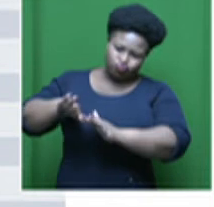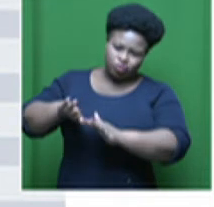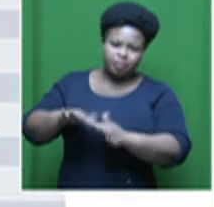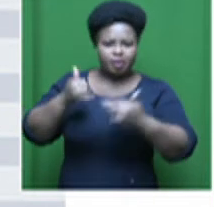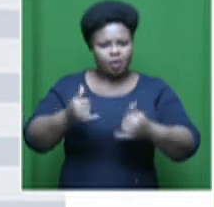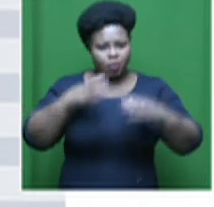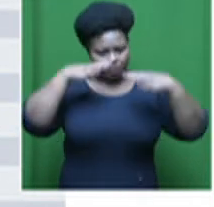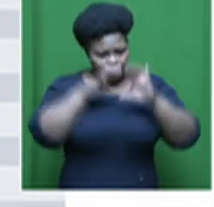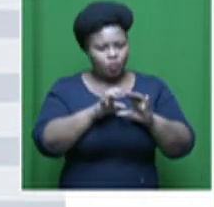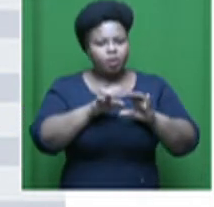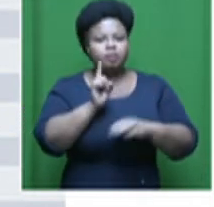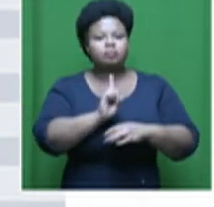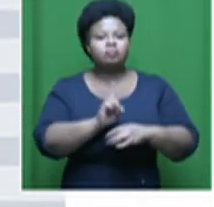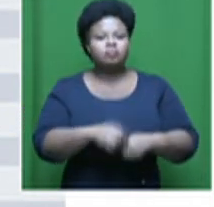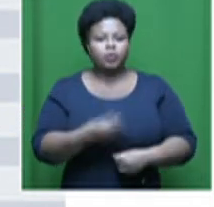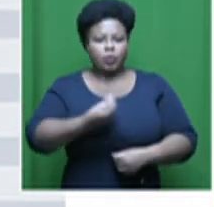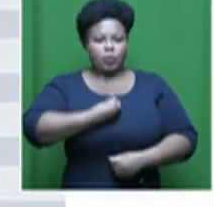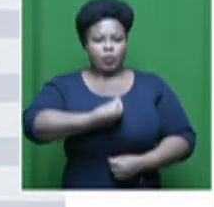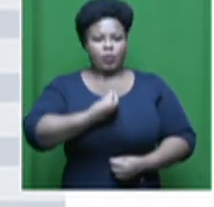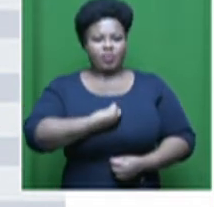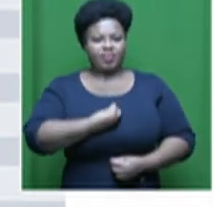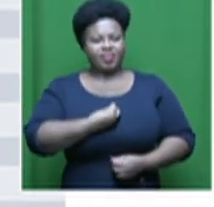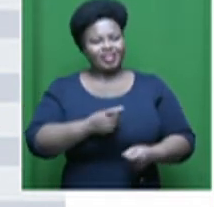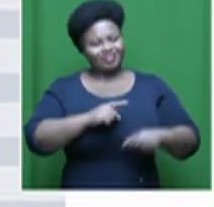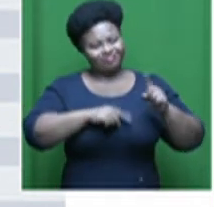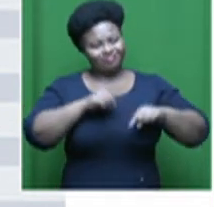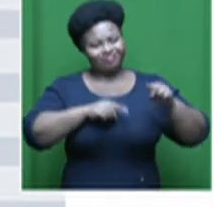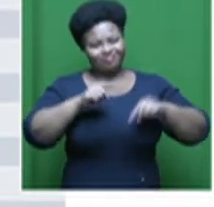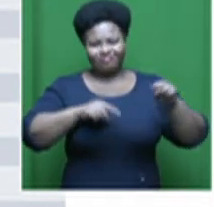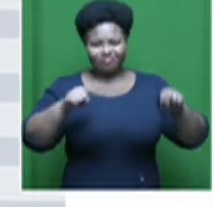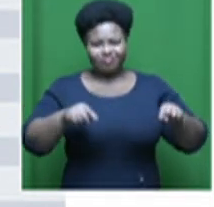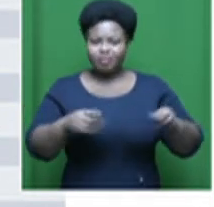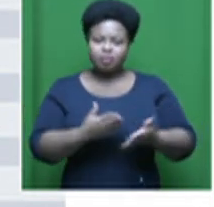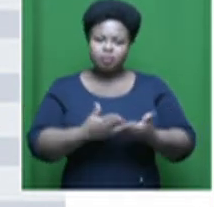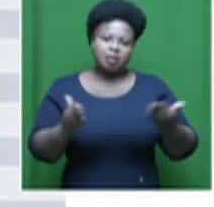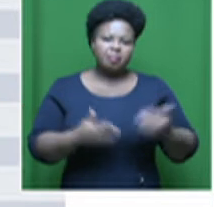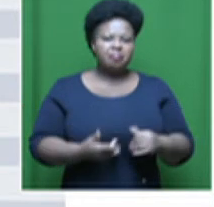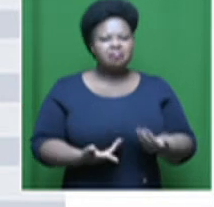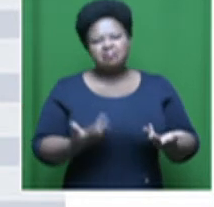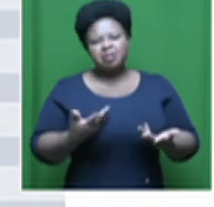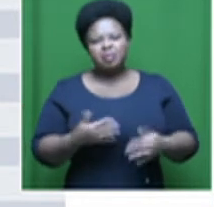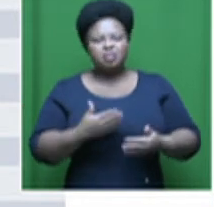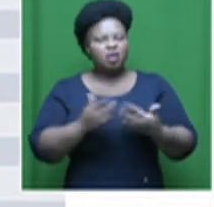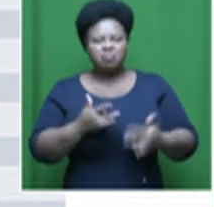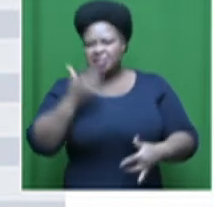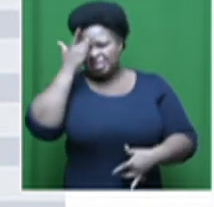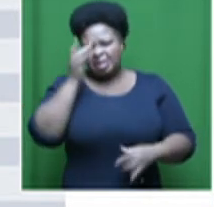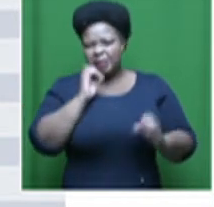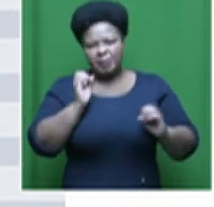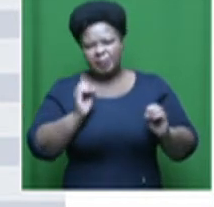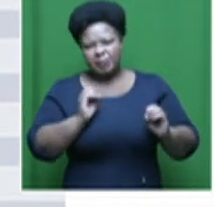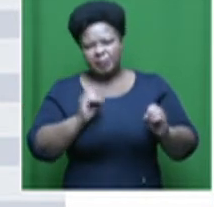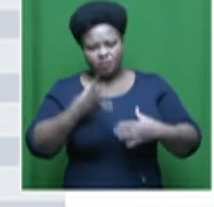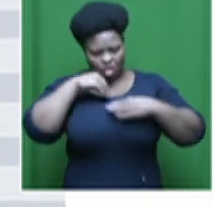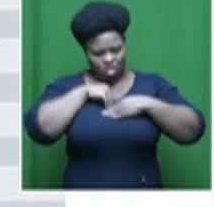enroll a relatively young age group in terms of demographic, with a relatively low prevalence of